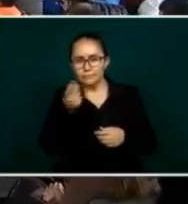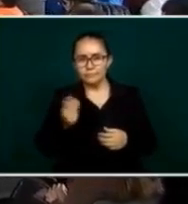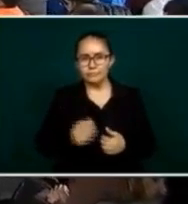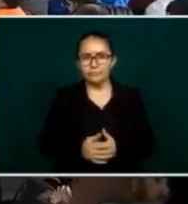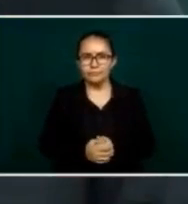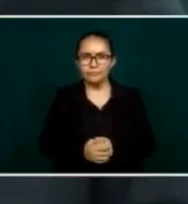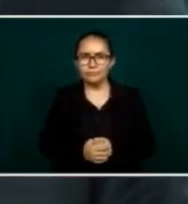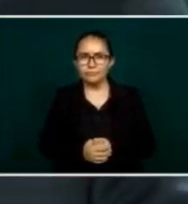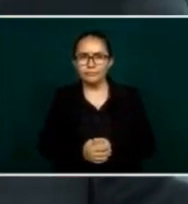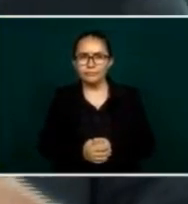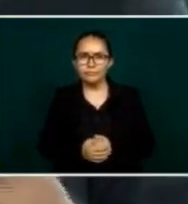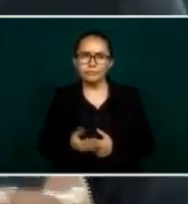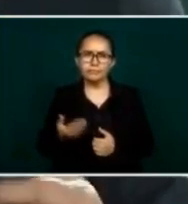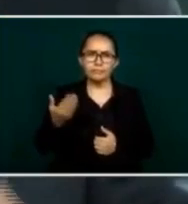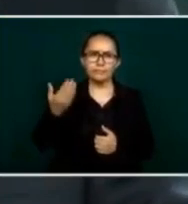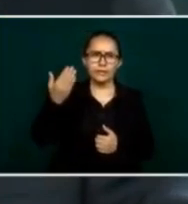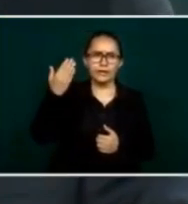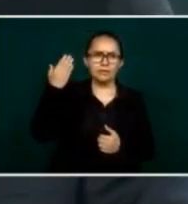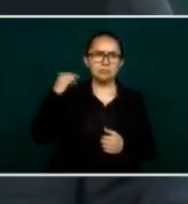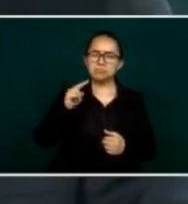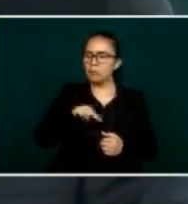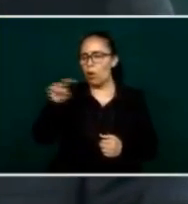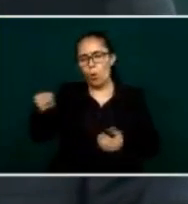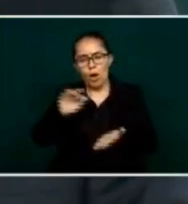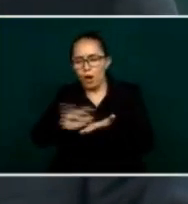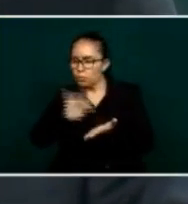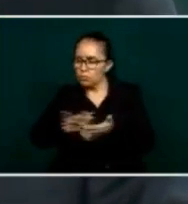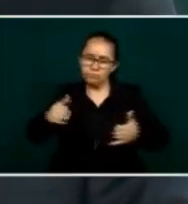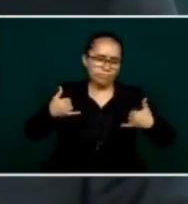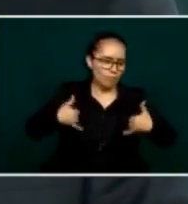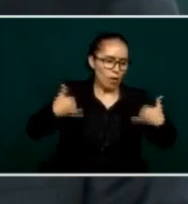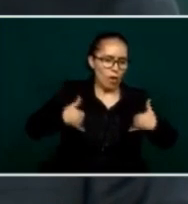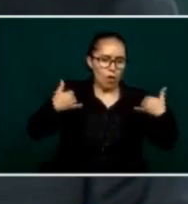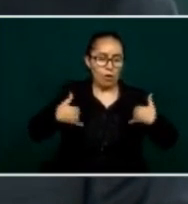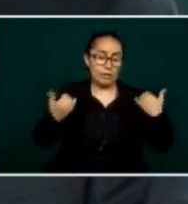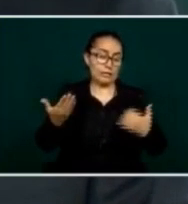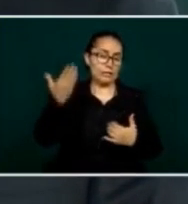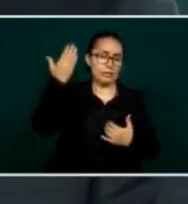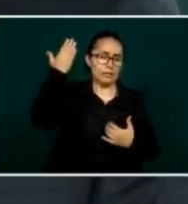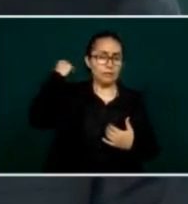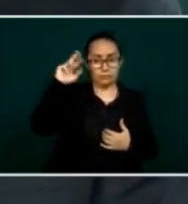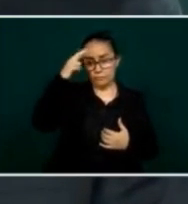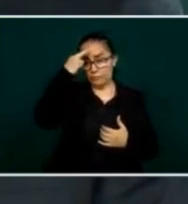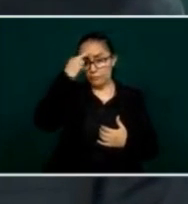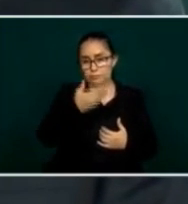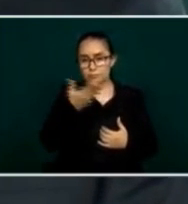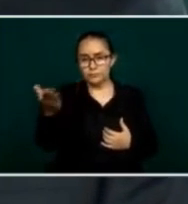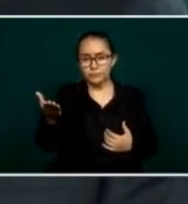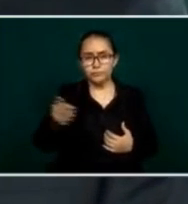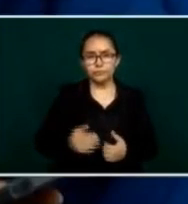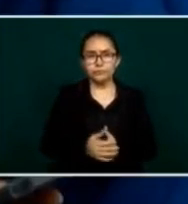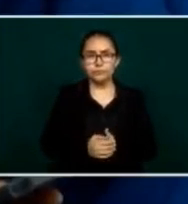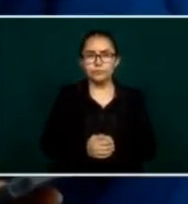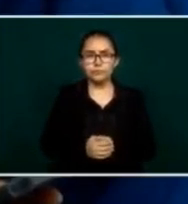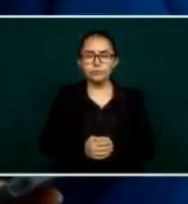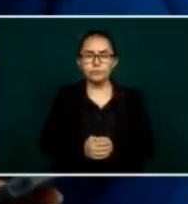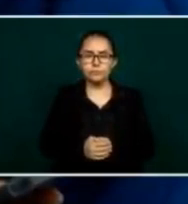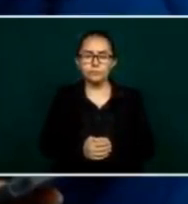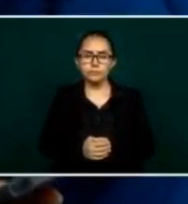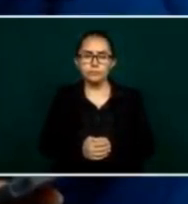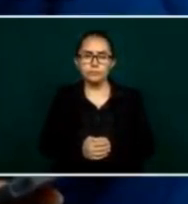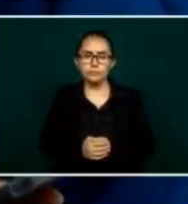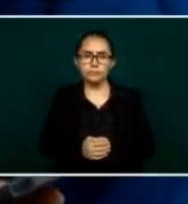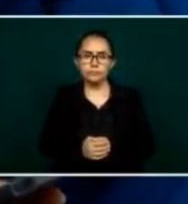them when they did nothing for him. And here I recall